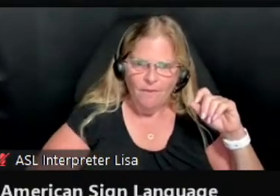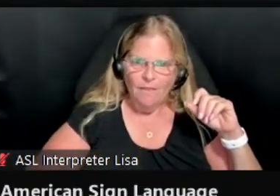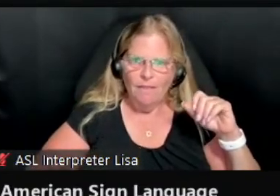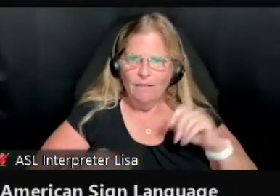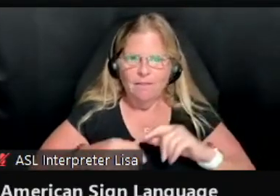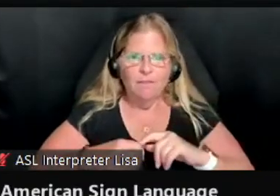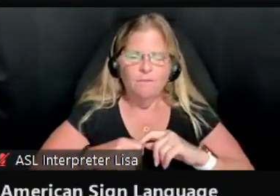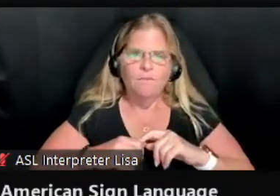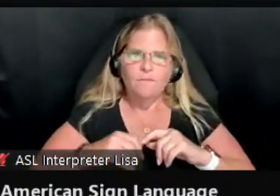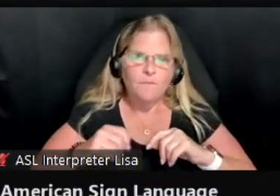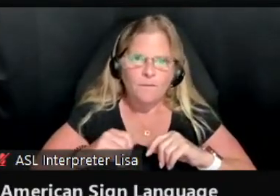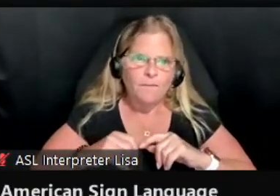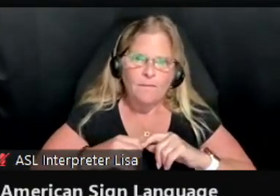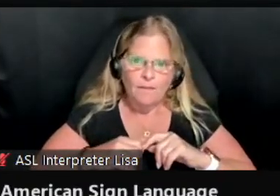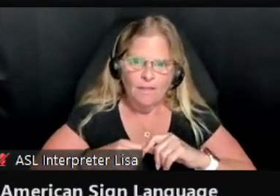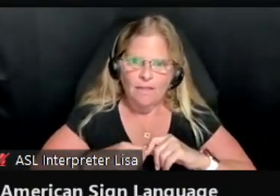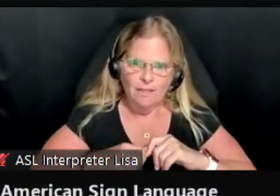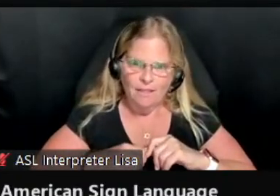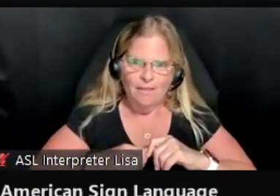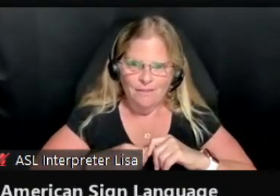No sound. Okay.